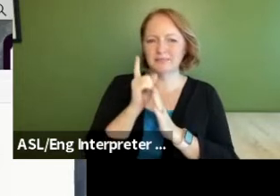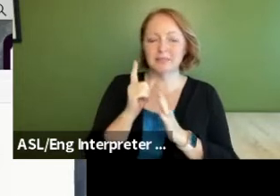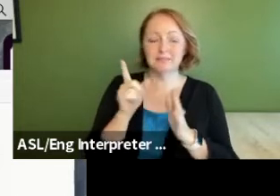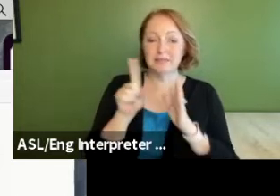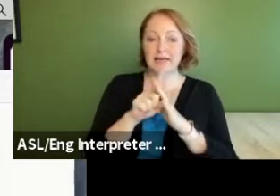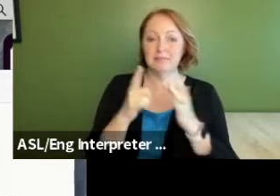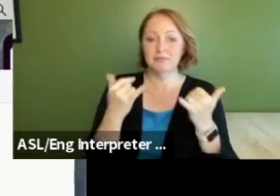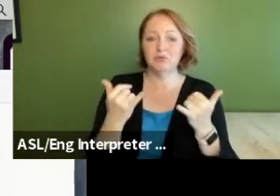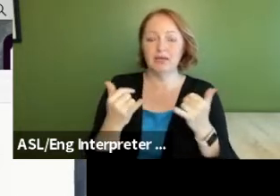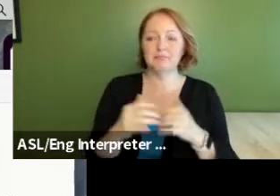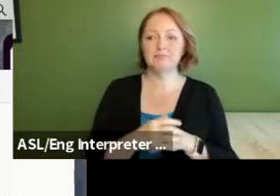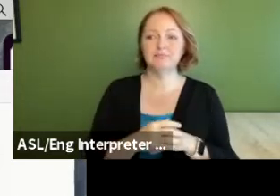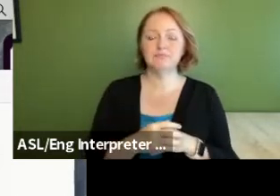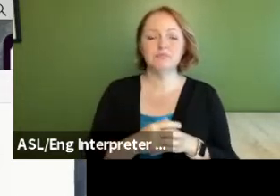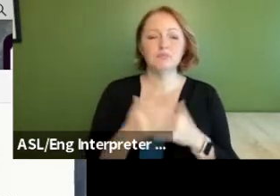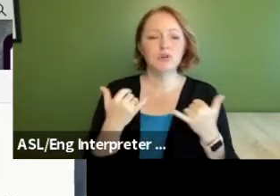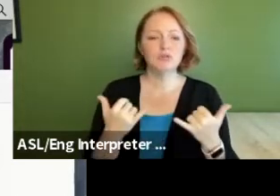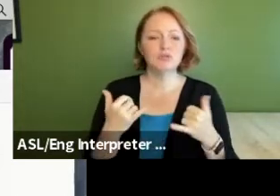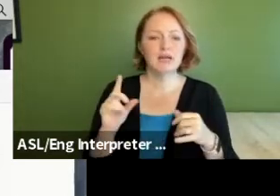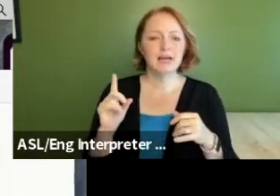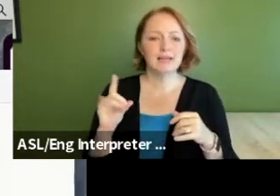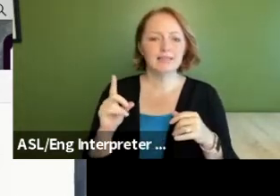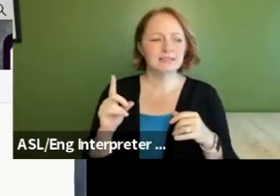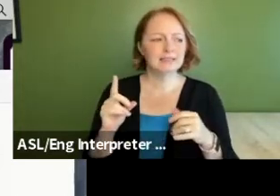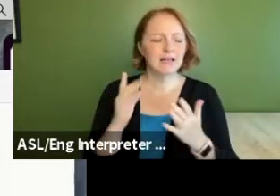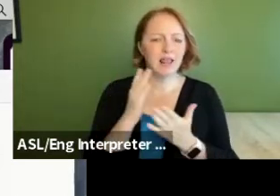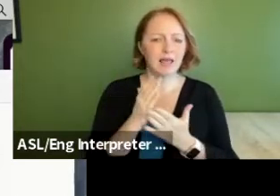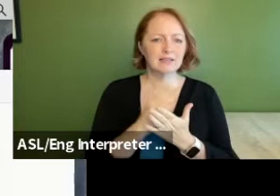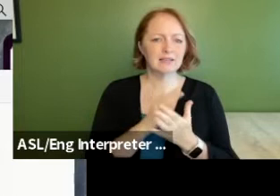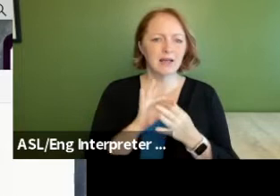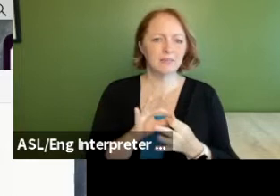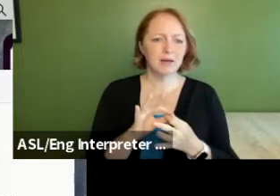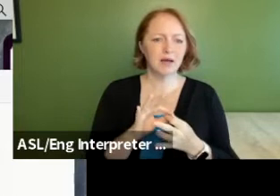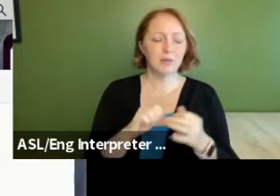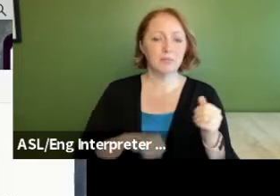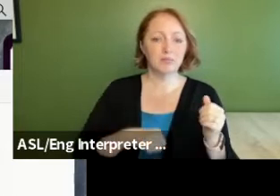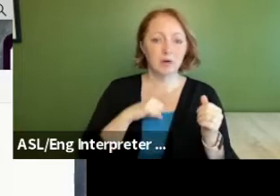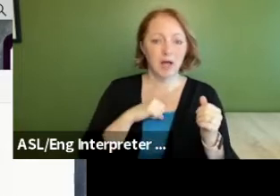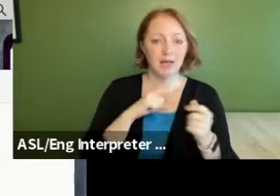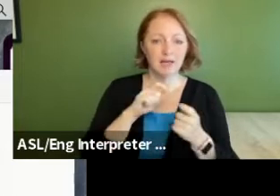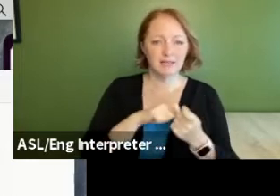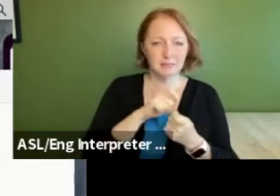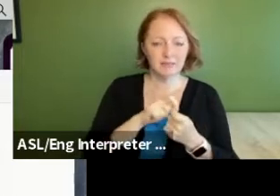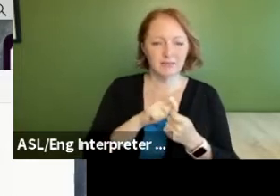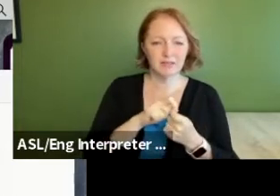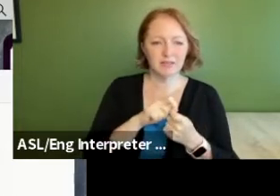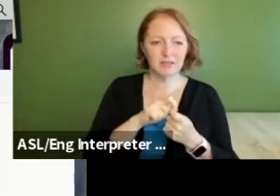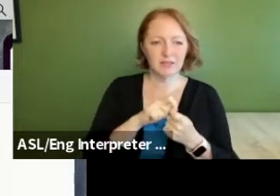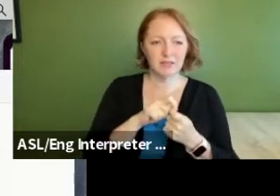today. And today I did a lesson about pride and specifically Harvey